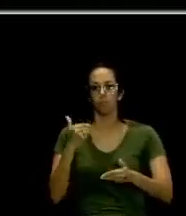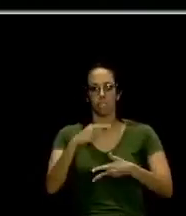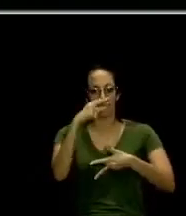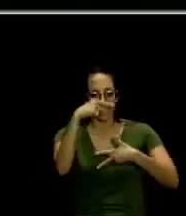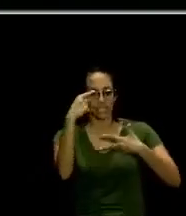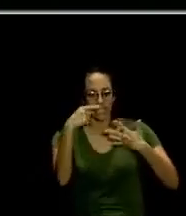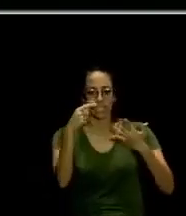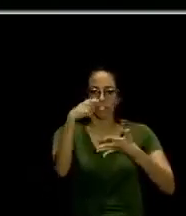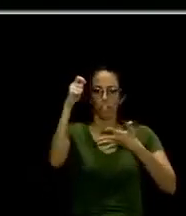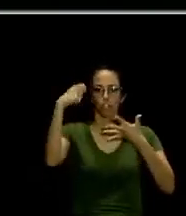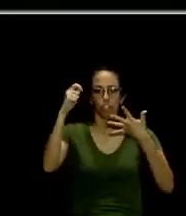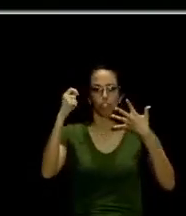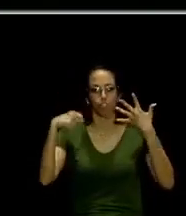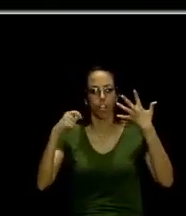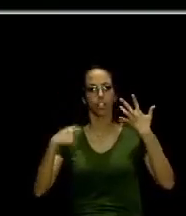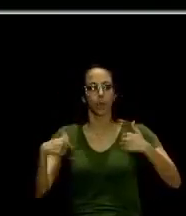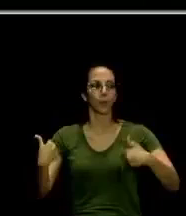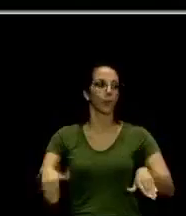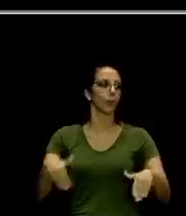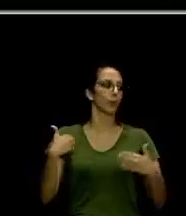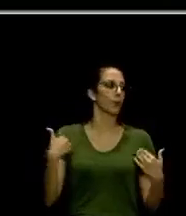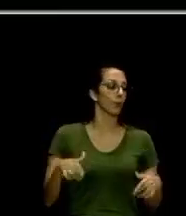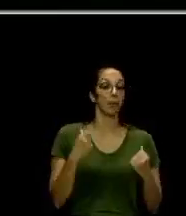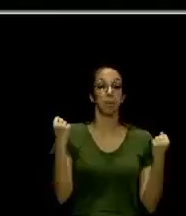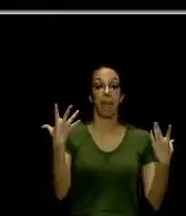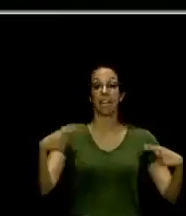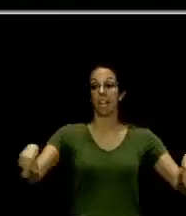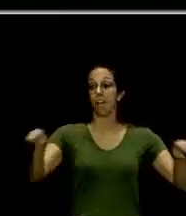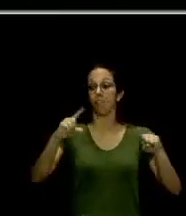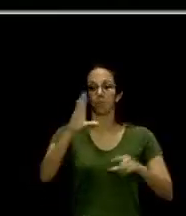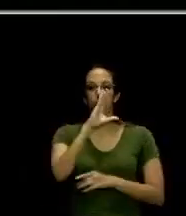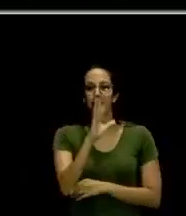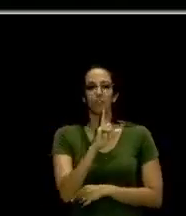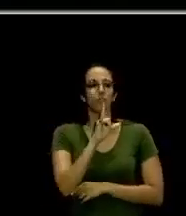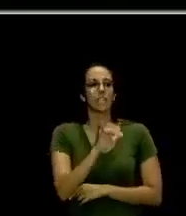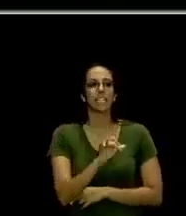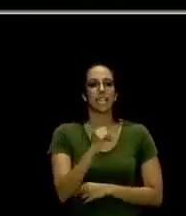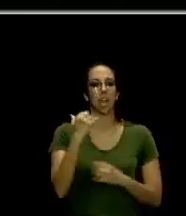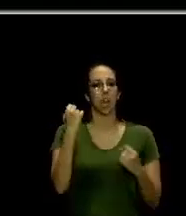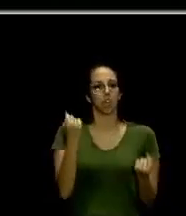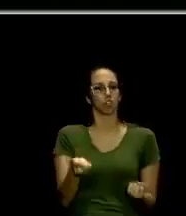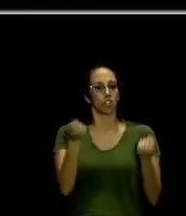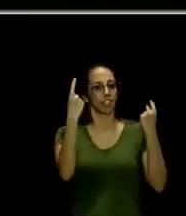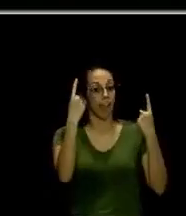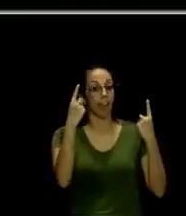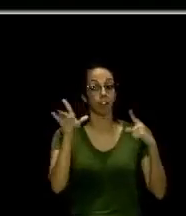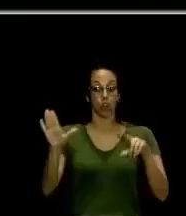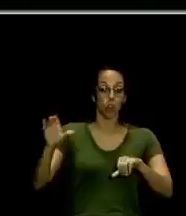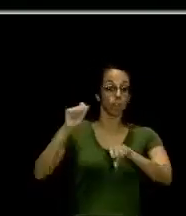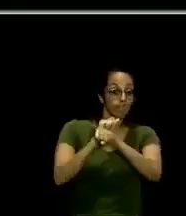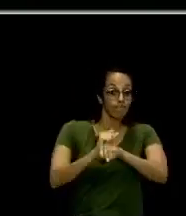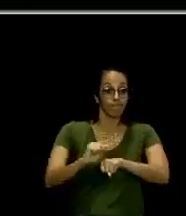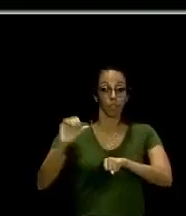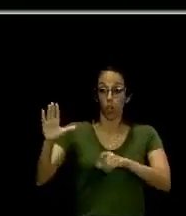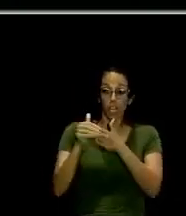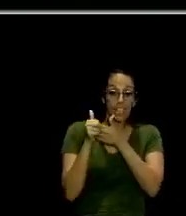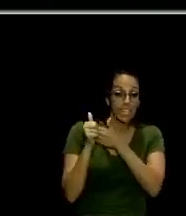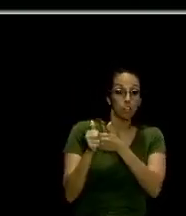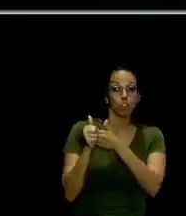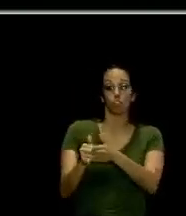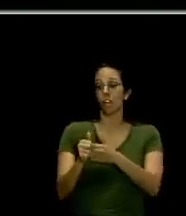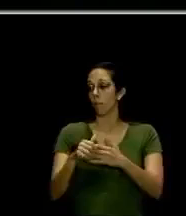of us, and in many ways that a lot of folks will never really realize that her leadership